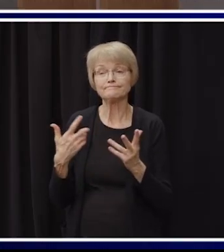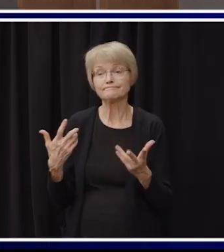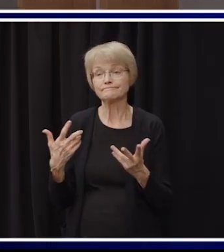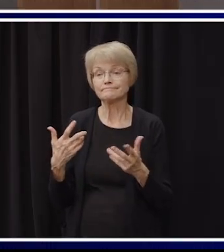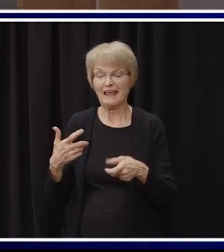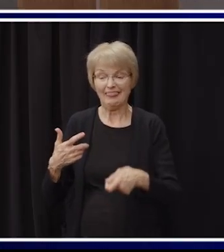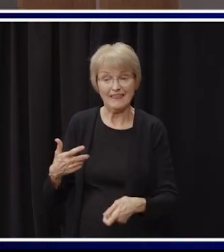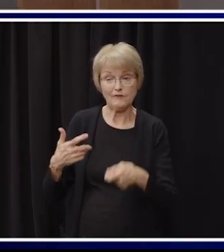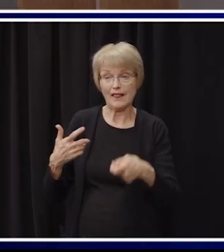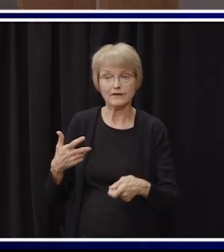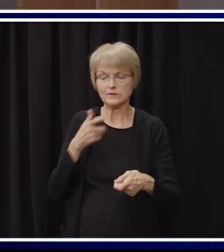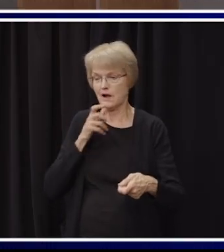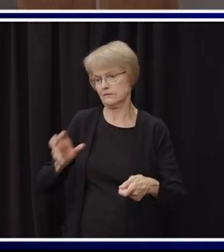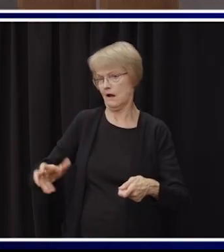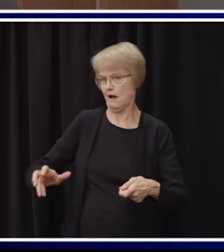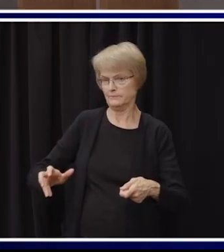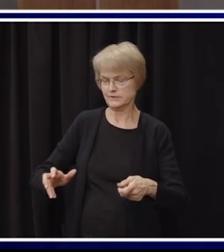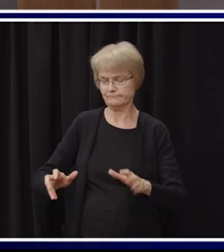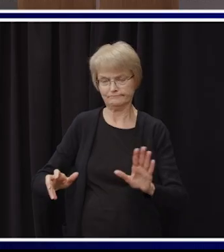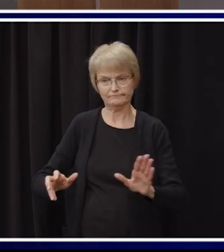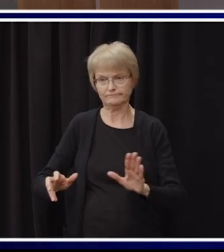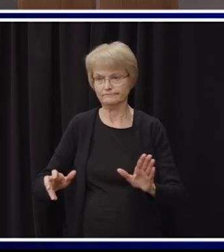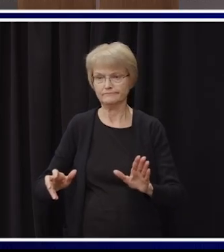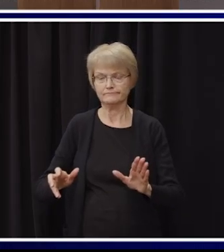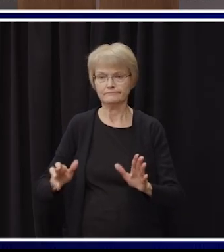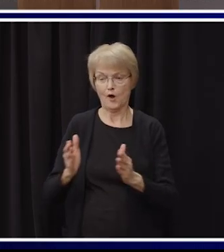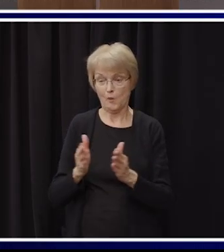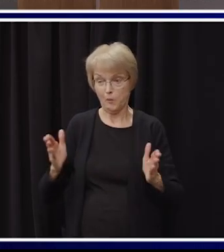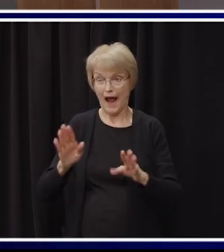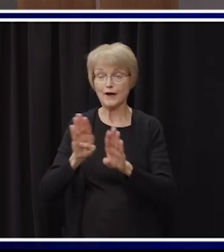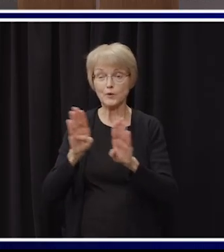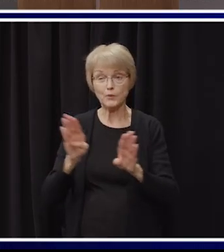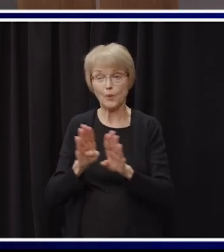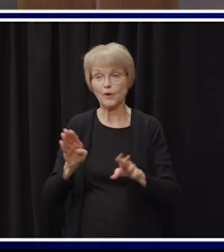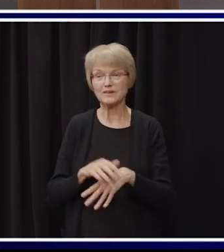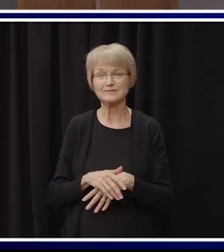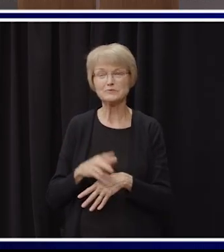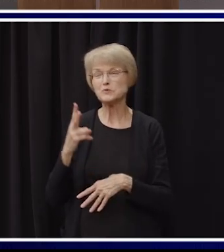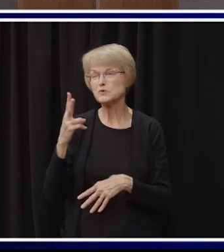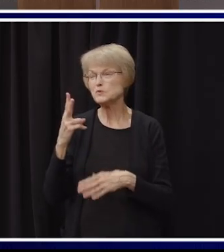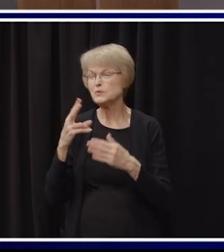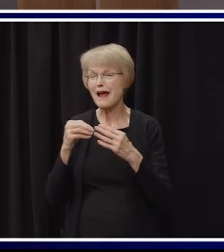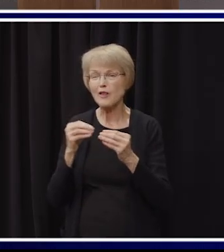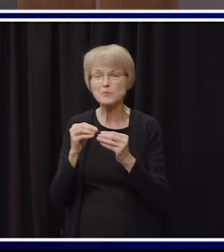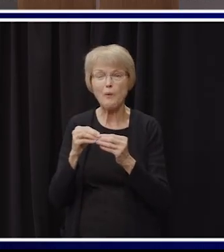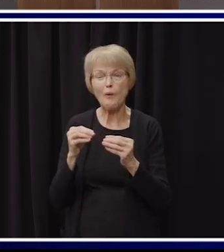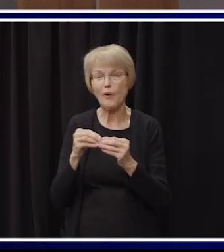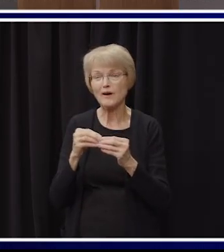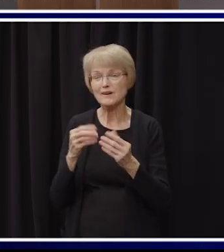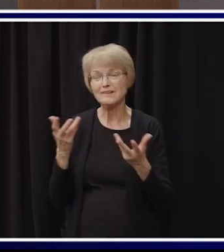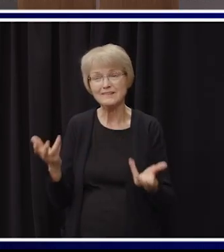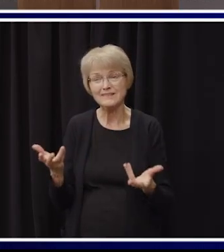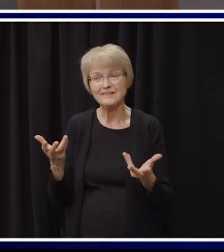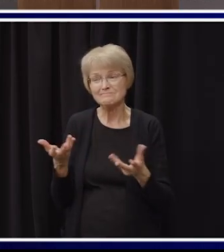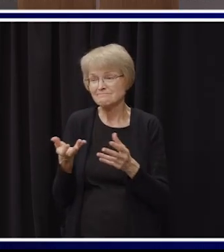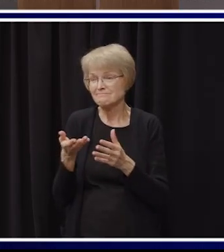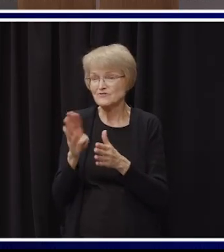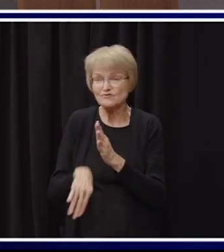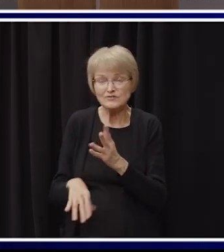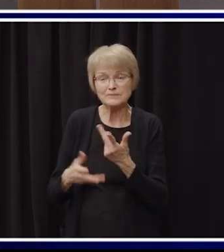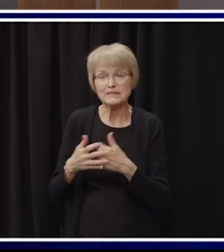lever handles versus doorknobs. A wider door is a couple dollars more than a narrower